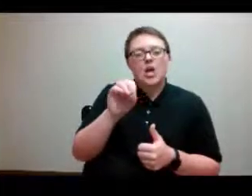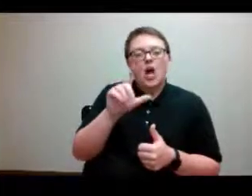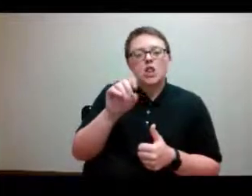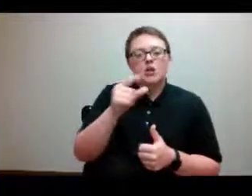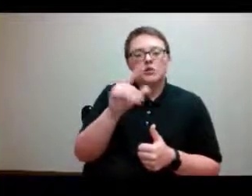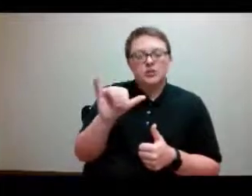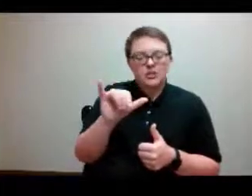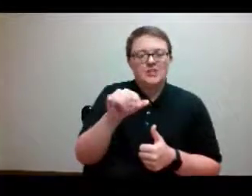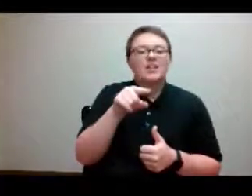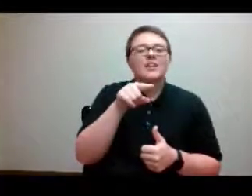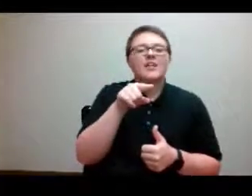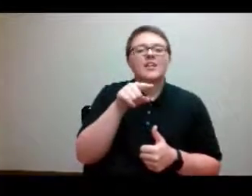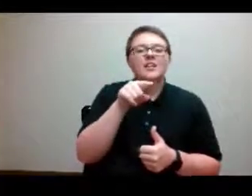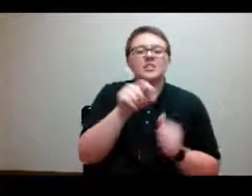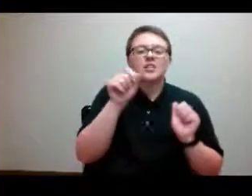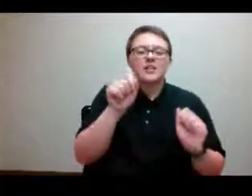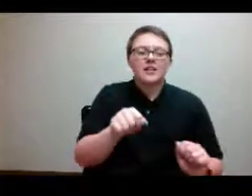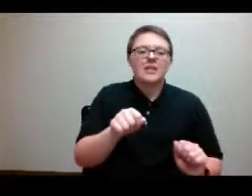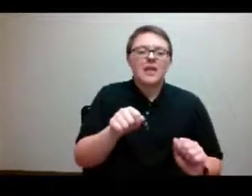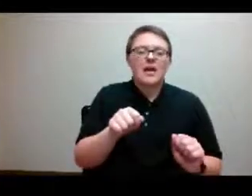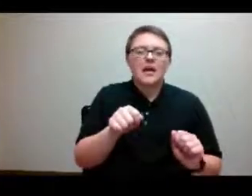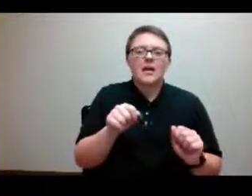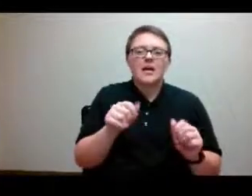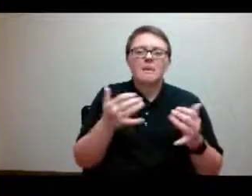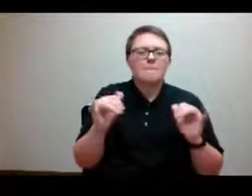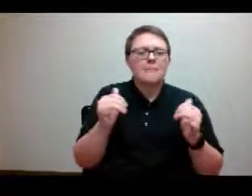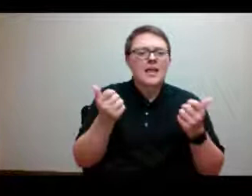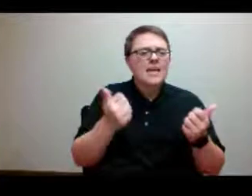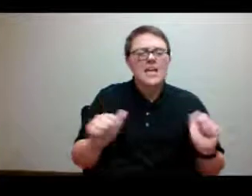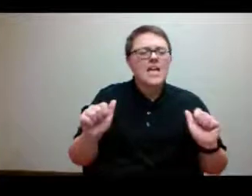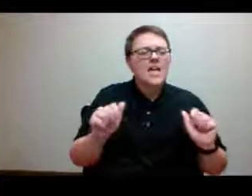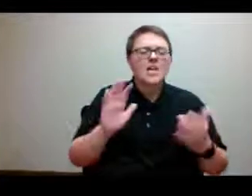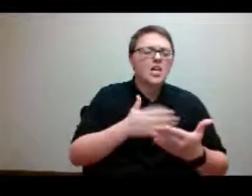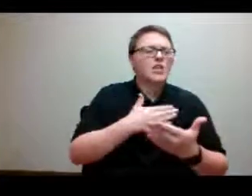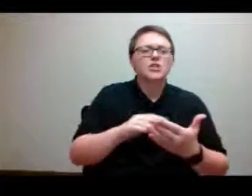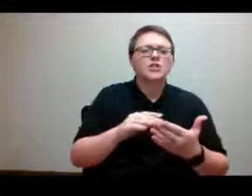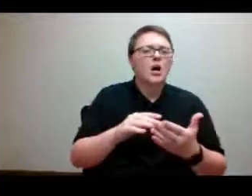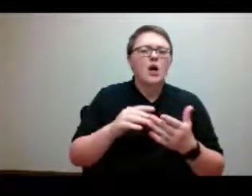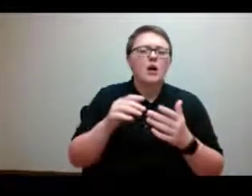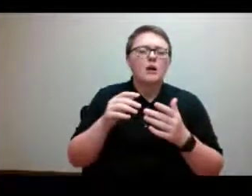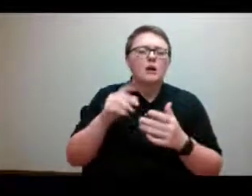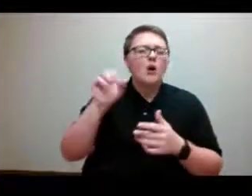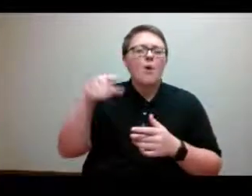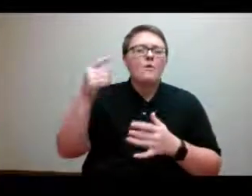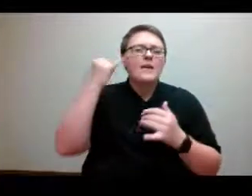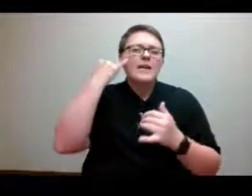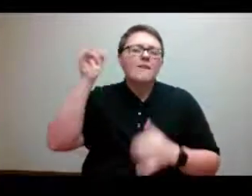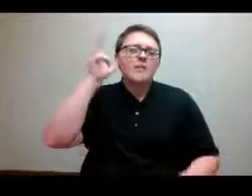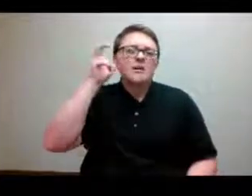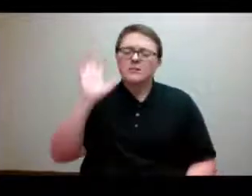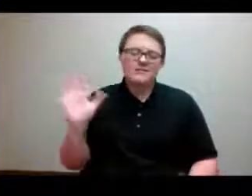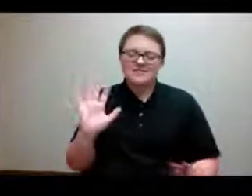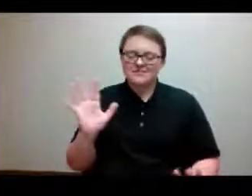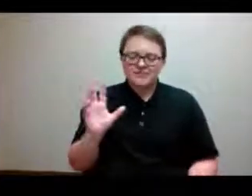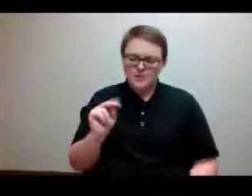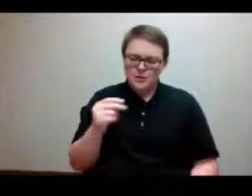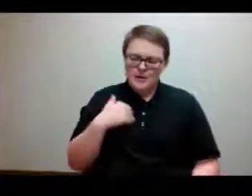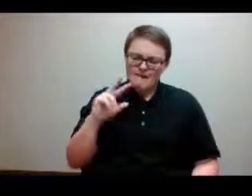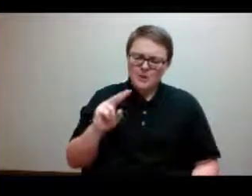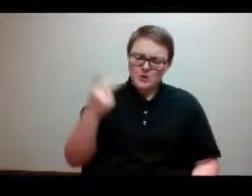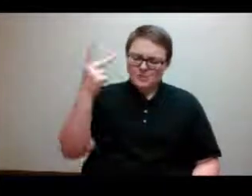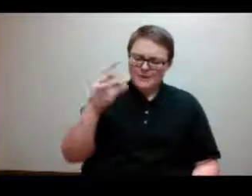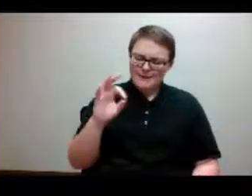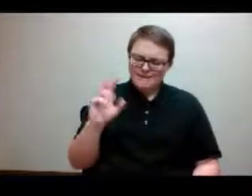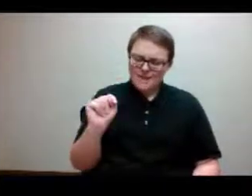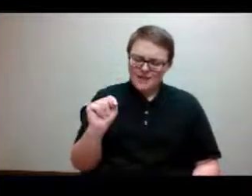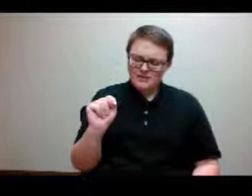on the keyboard, piano. Whoop, I think I read had a duplicate fact in there, unless